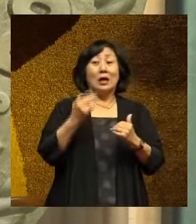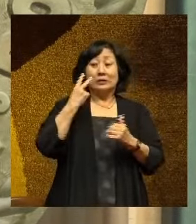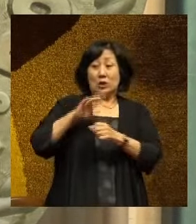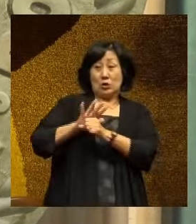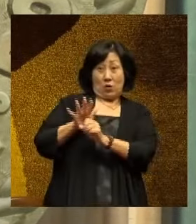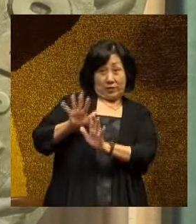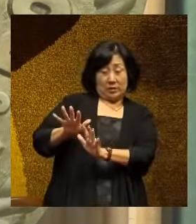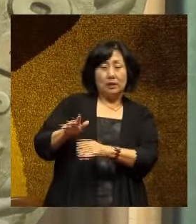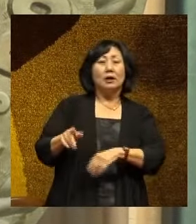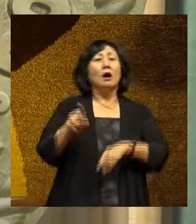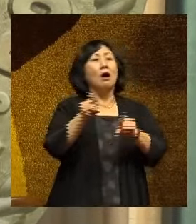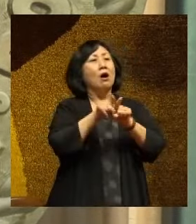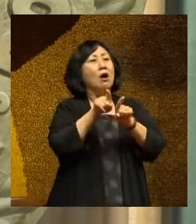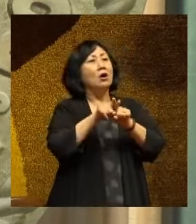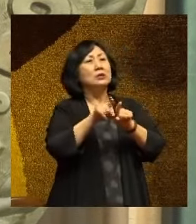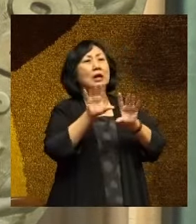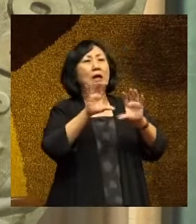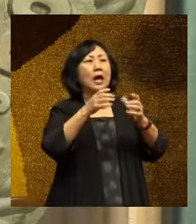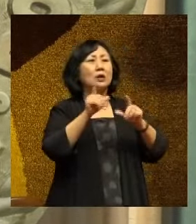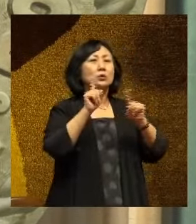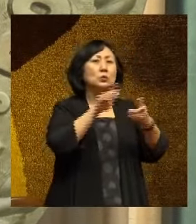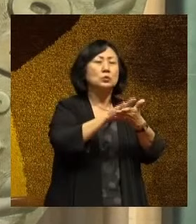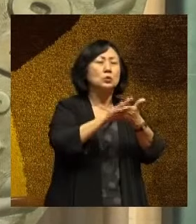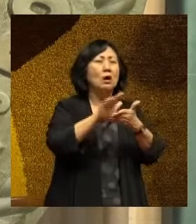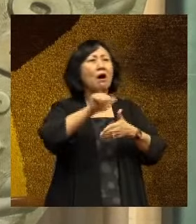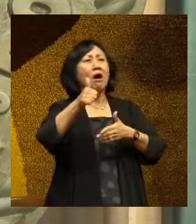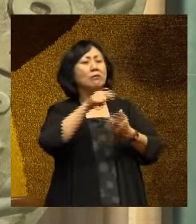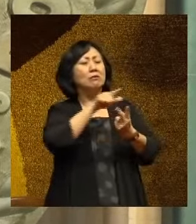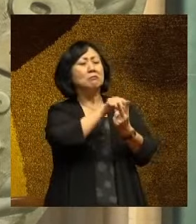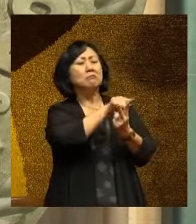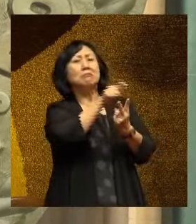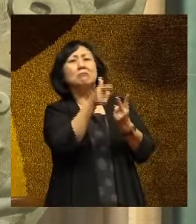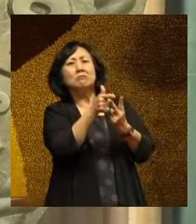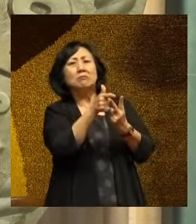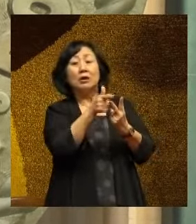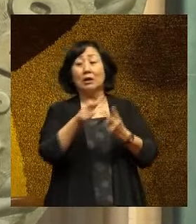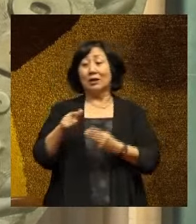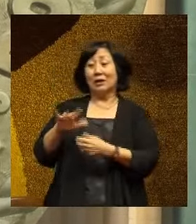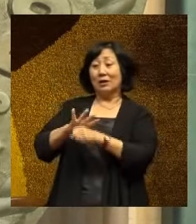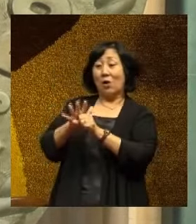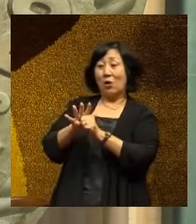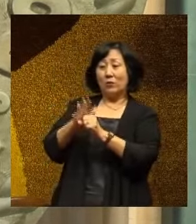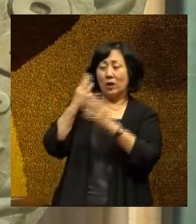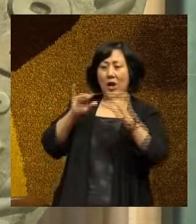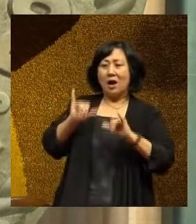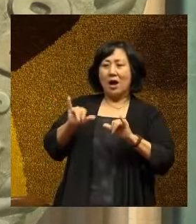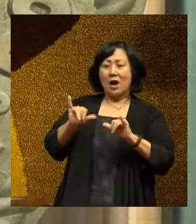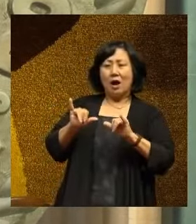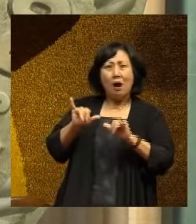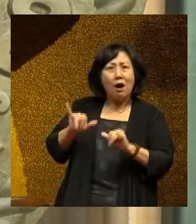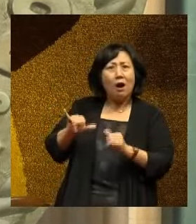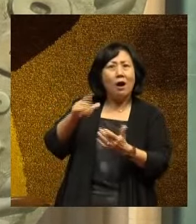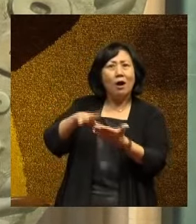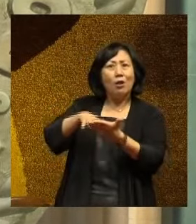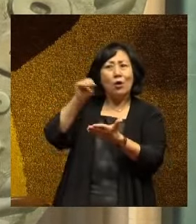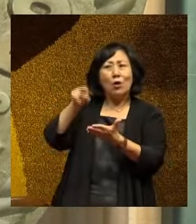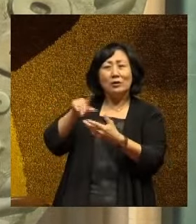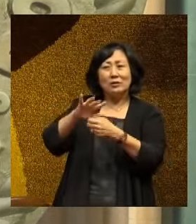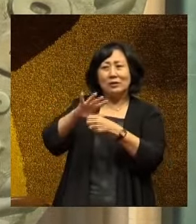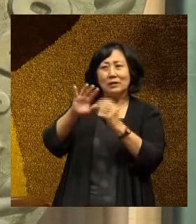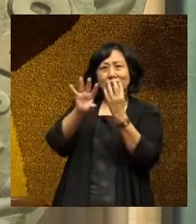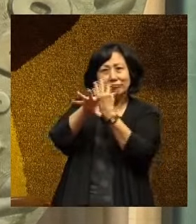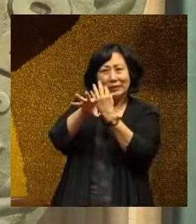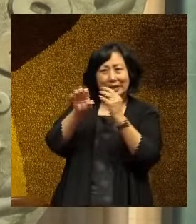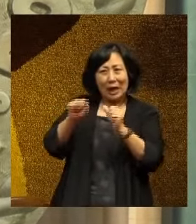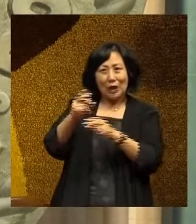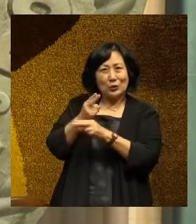traditional classroom. The pandemic made us realize that we could use virtual classrooms to ensure that